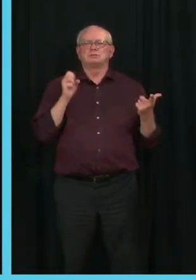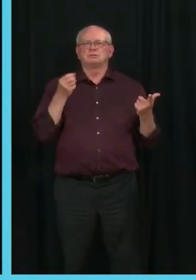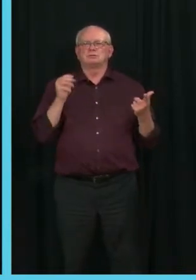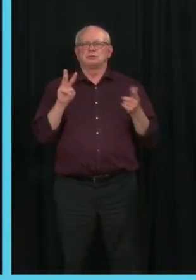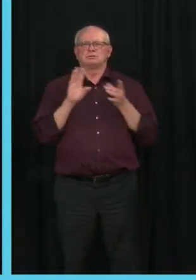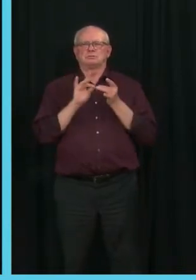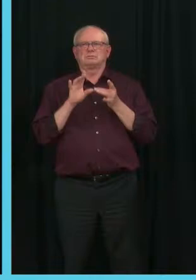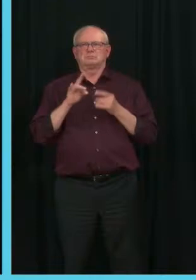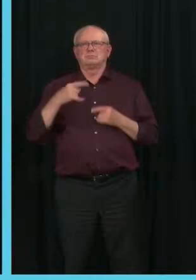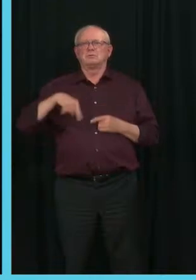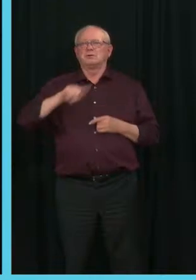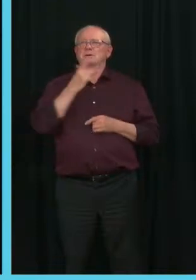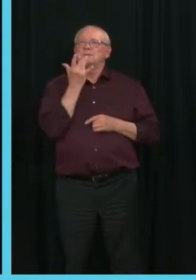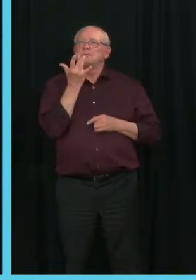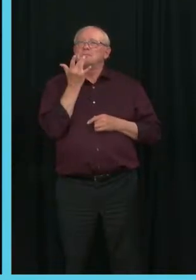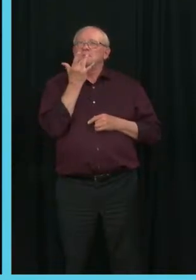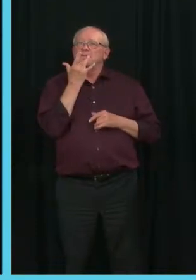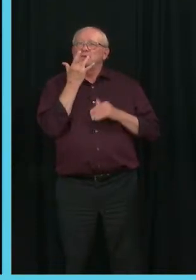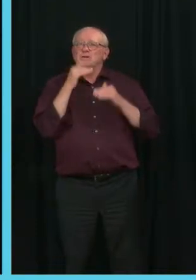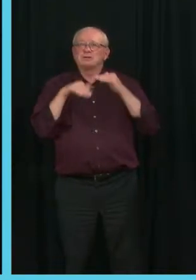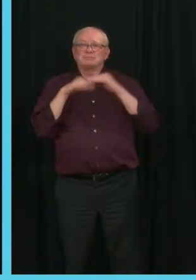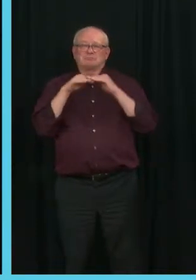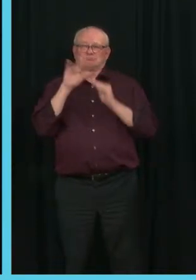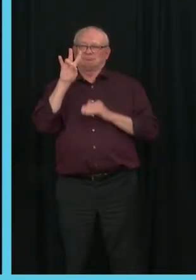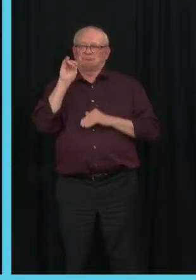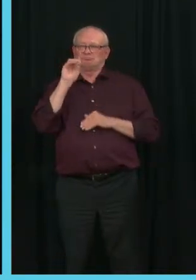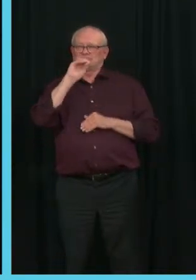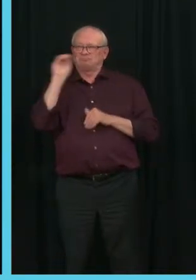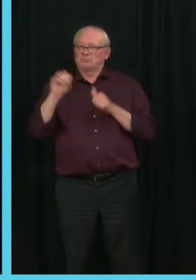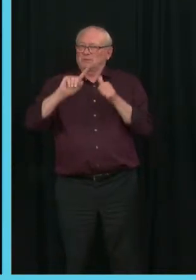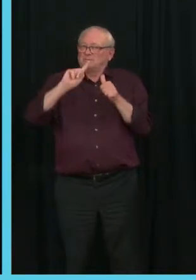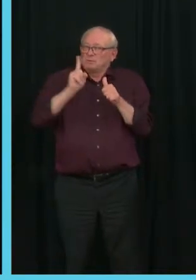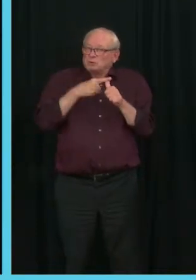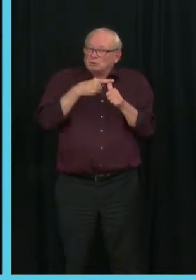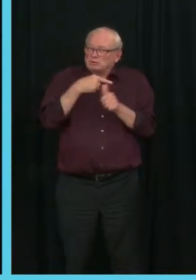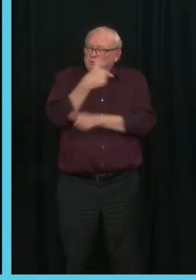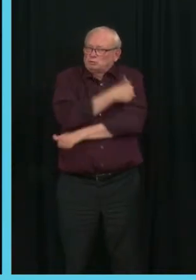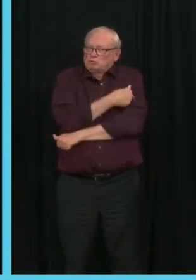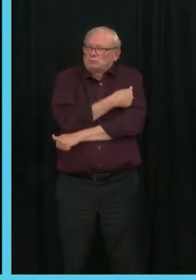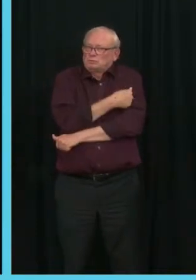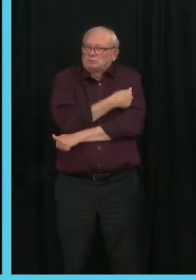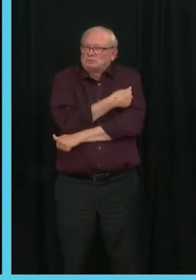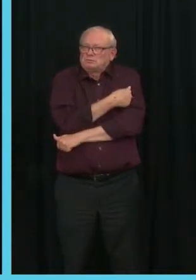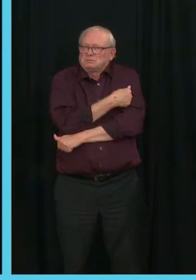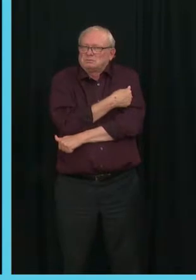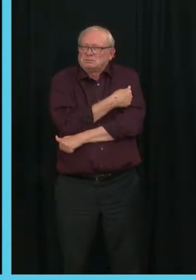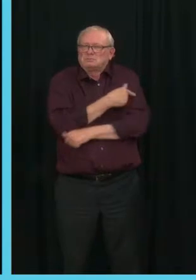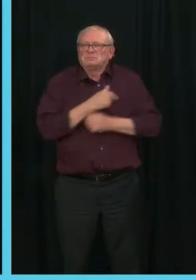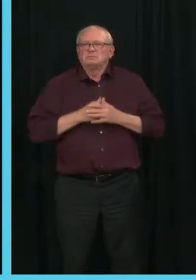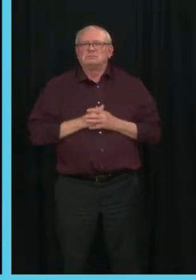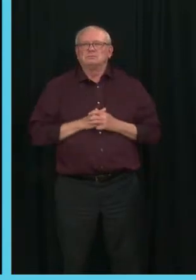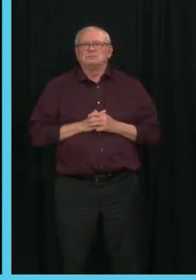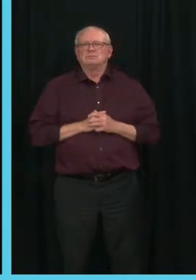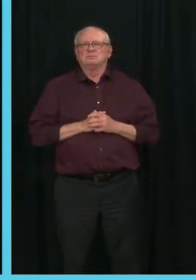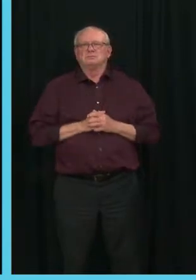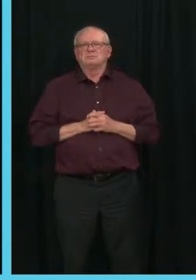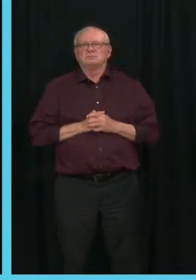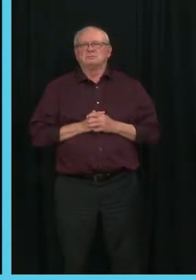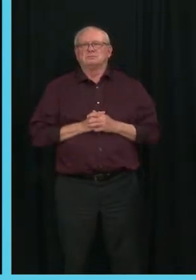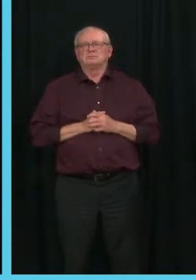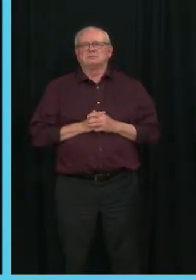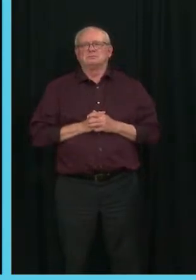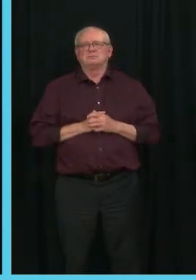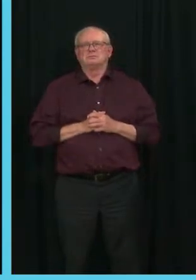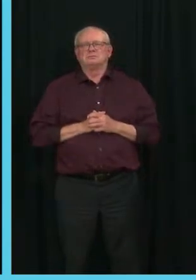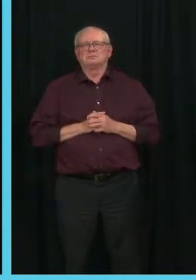is 70%, at least first doses, and that is actually a benchmark. As Albertans are looking to the future, the ability